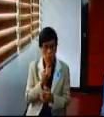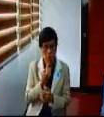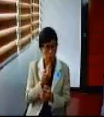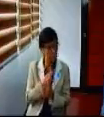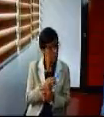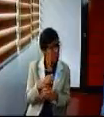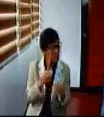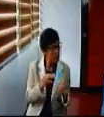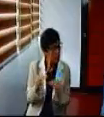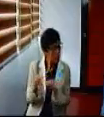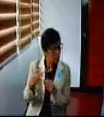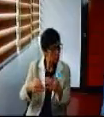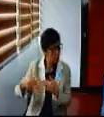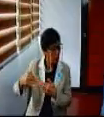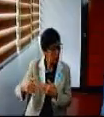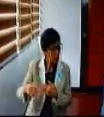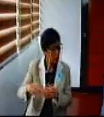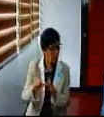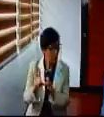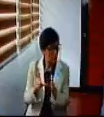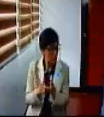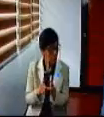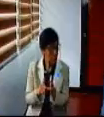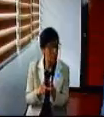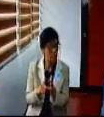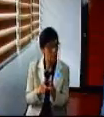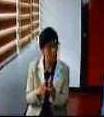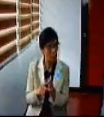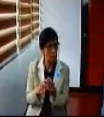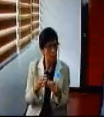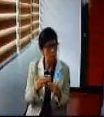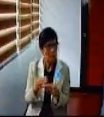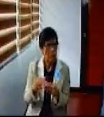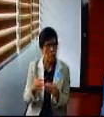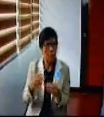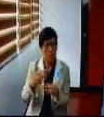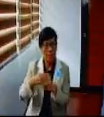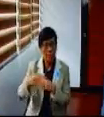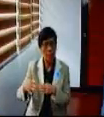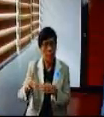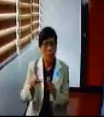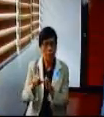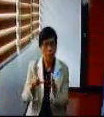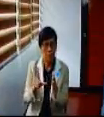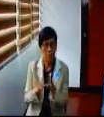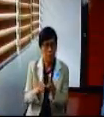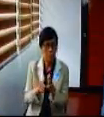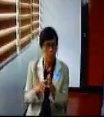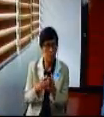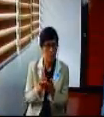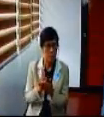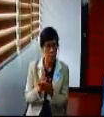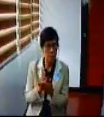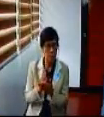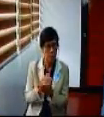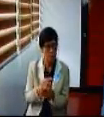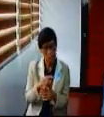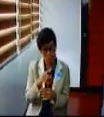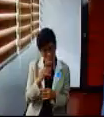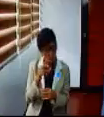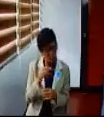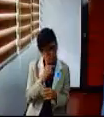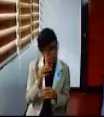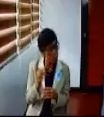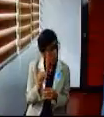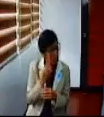moves beyond the law, looks beyond the legal license to operate, because that's often not adequate. It